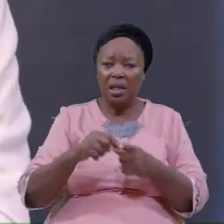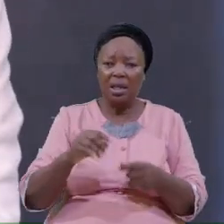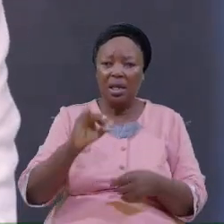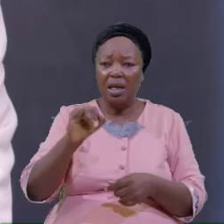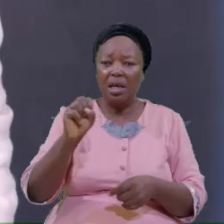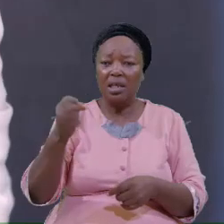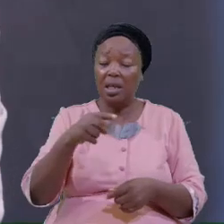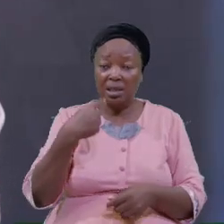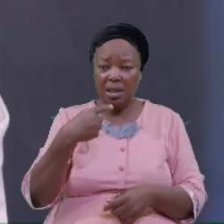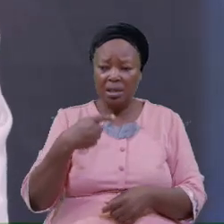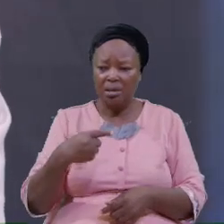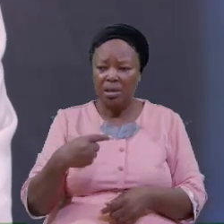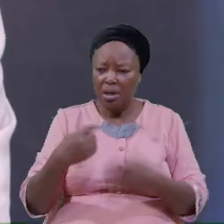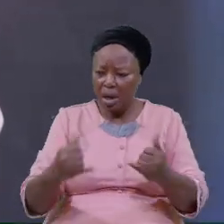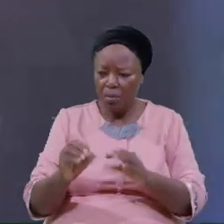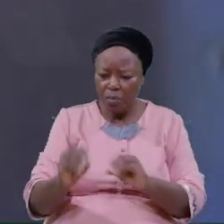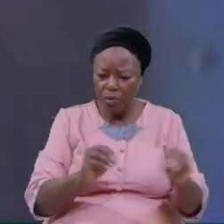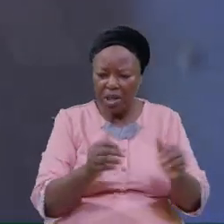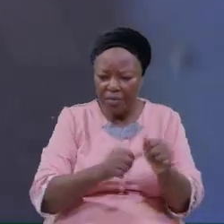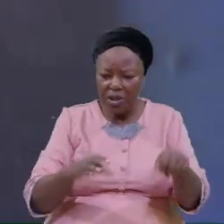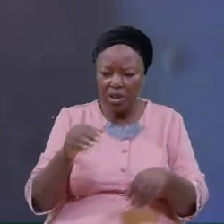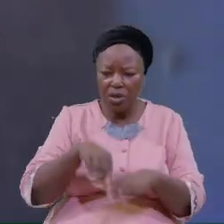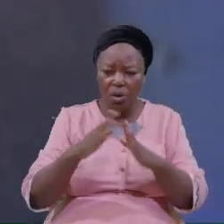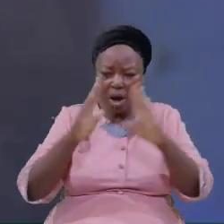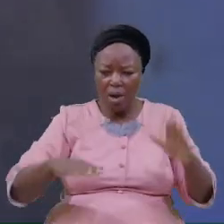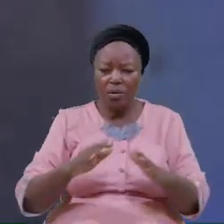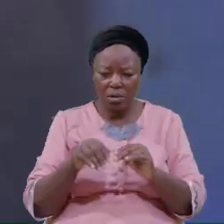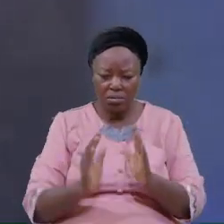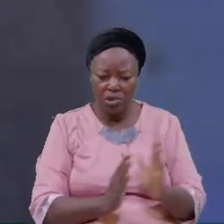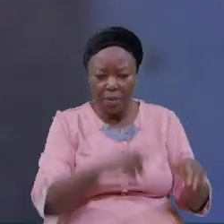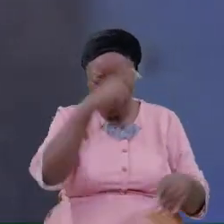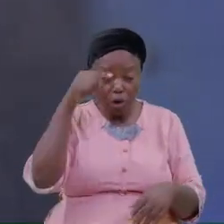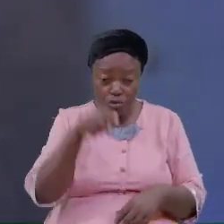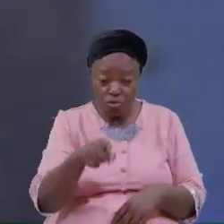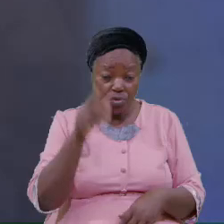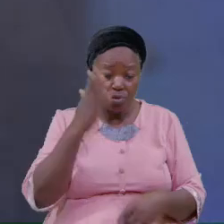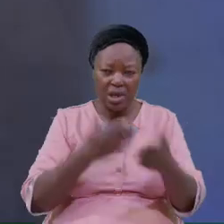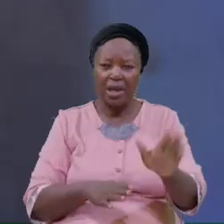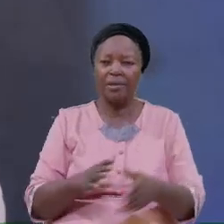put everything or everything in order because you will die.